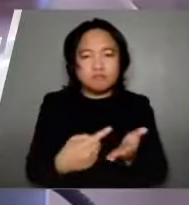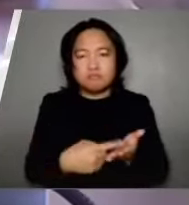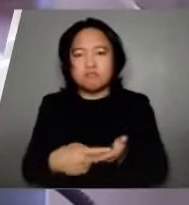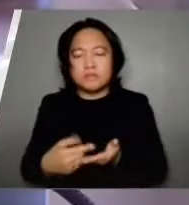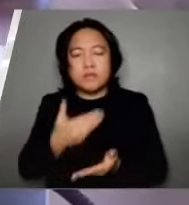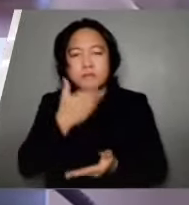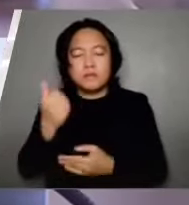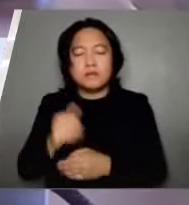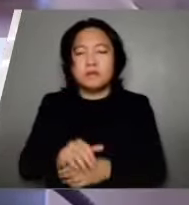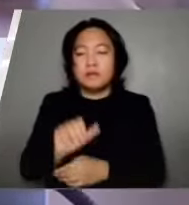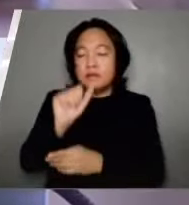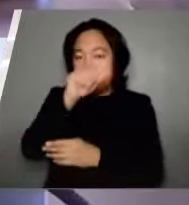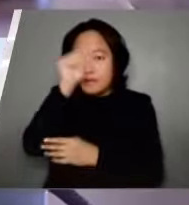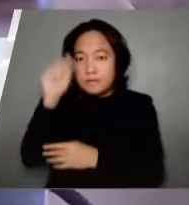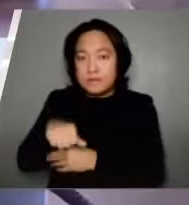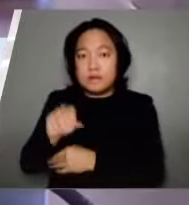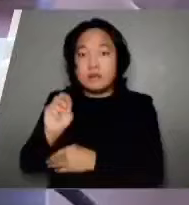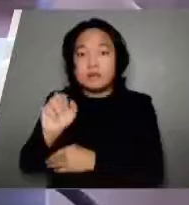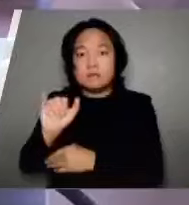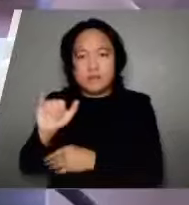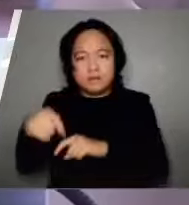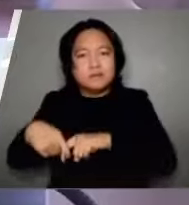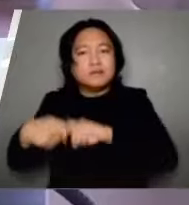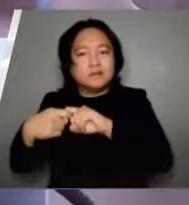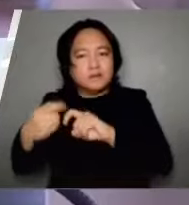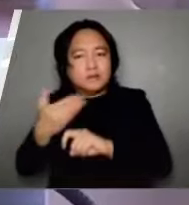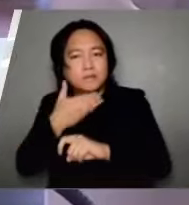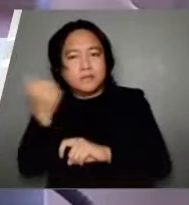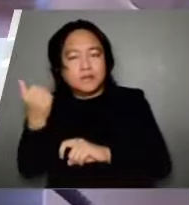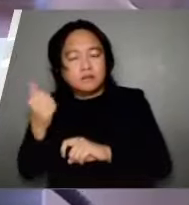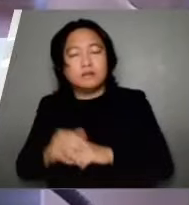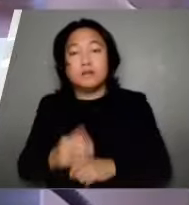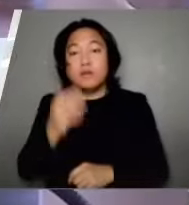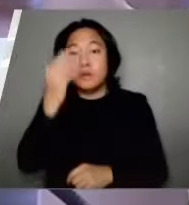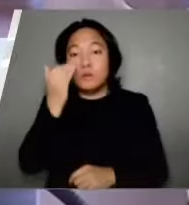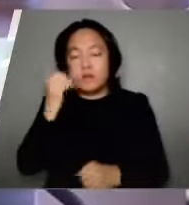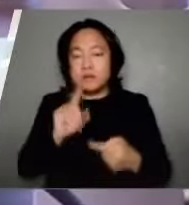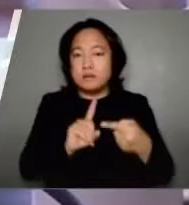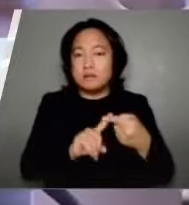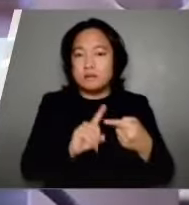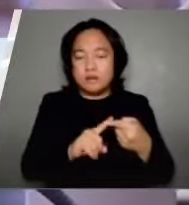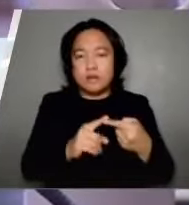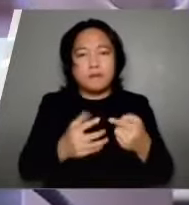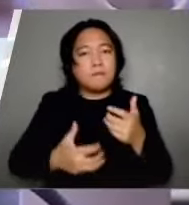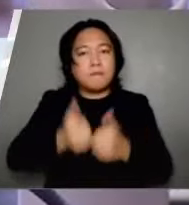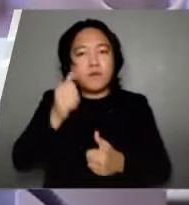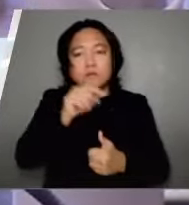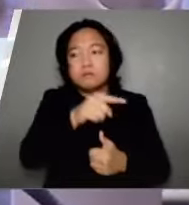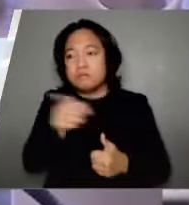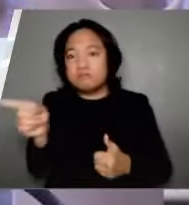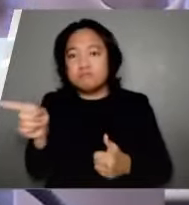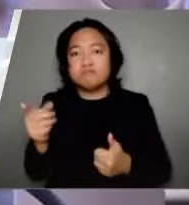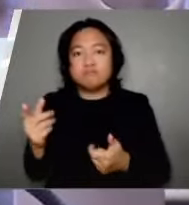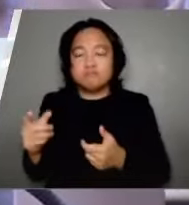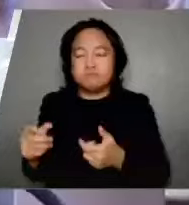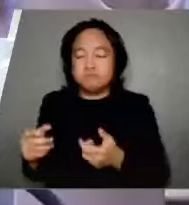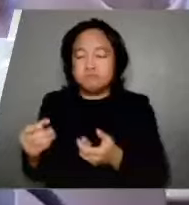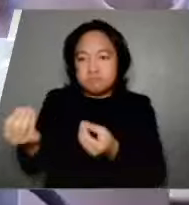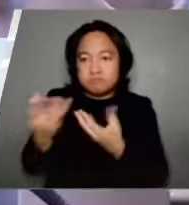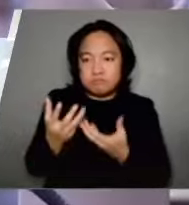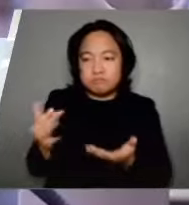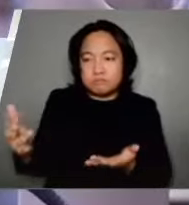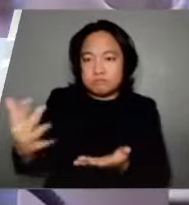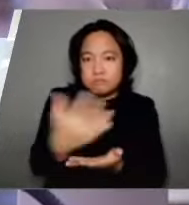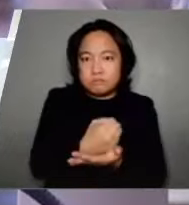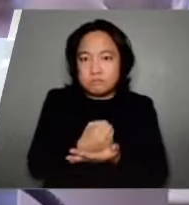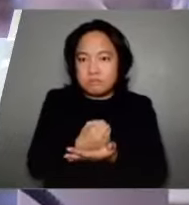on the following. Number one, it is the preference of majority of the general public as reflected in the surveys conducted on the